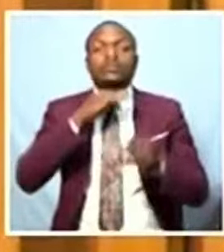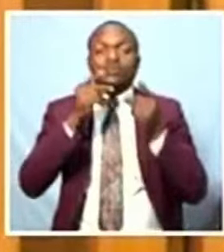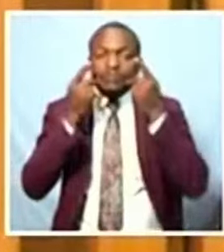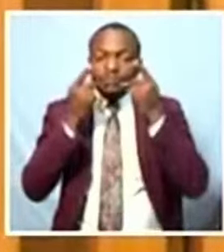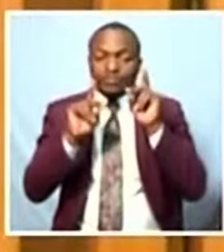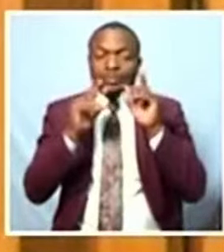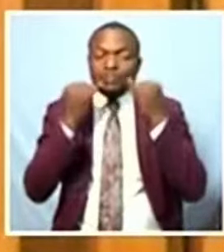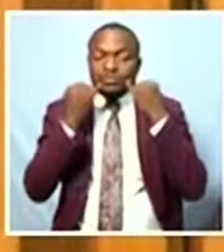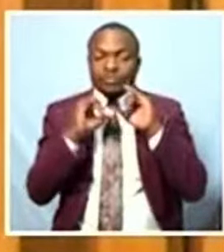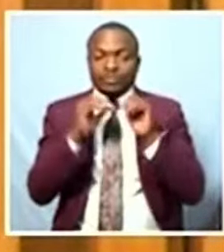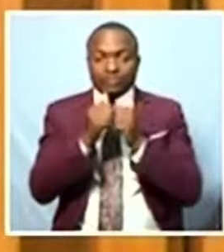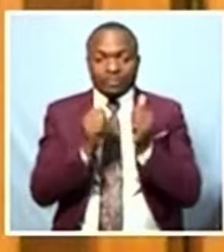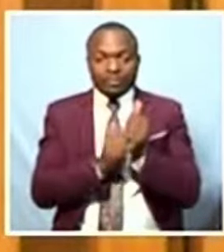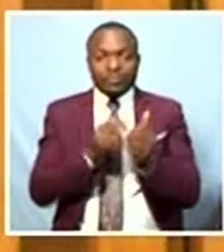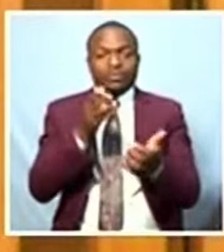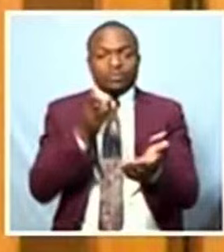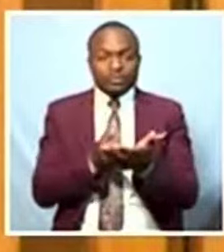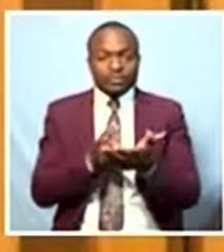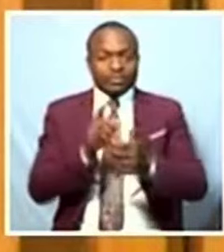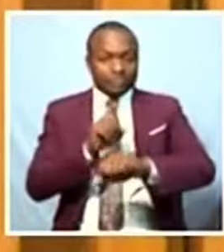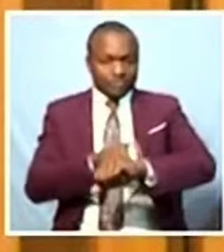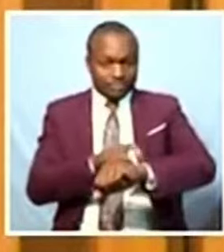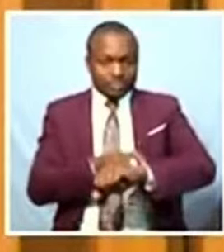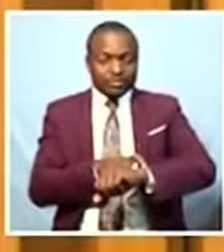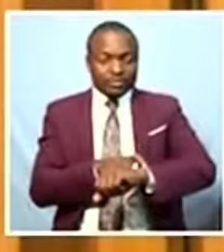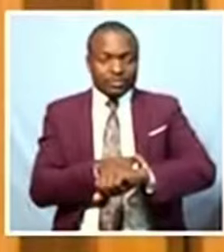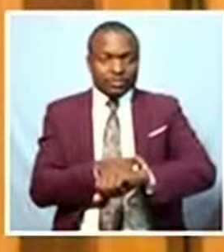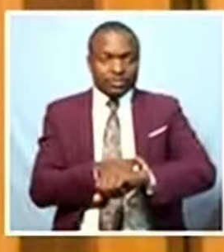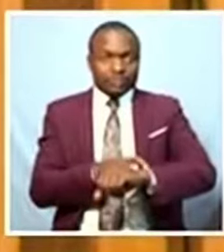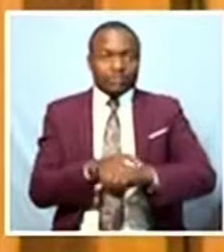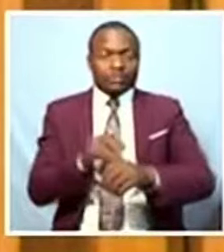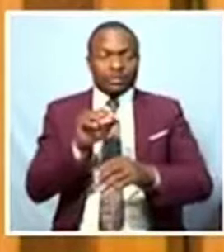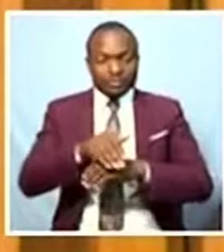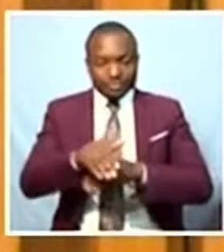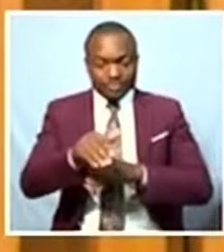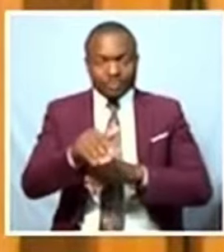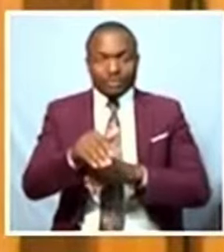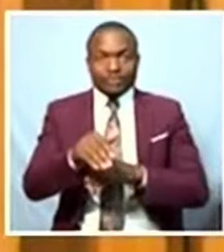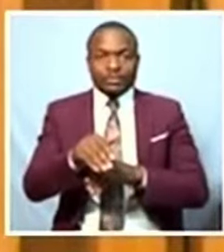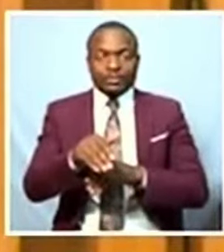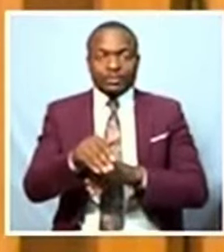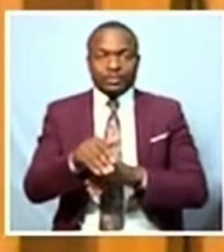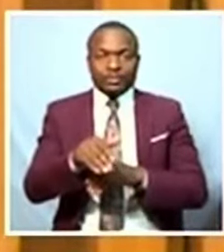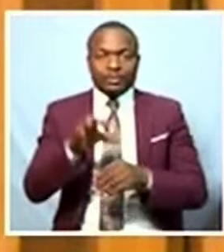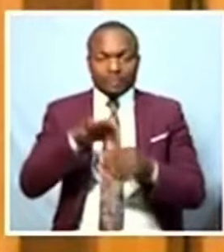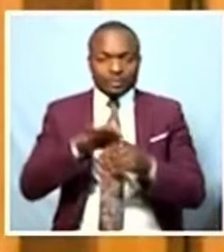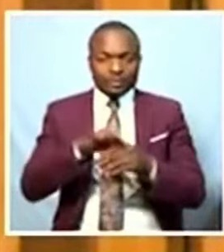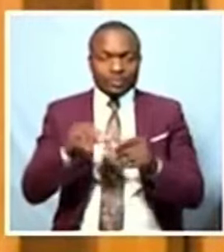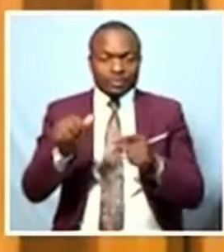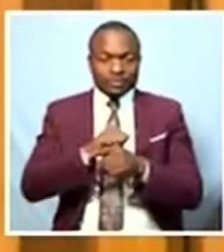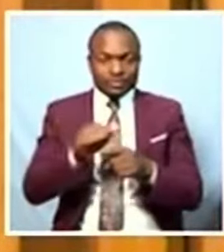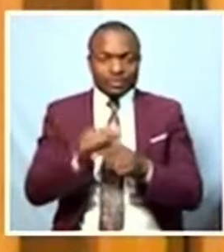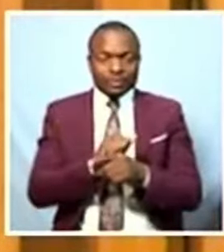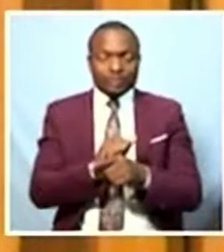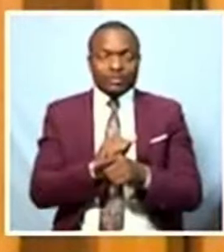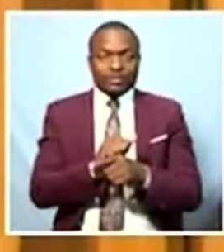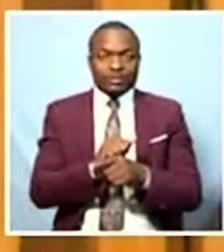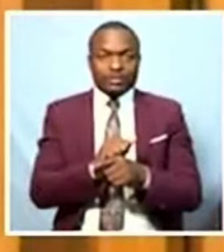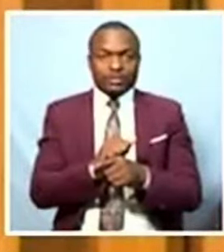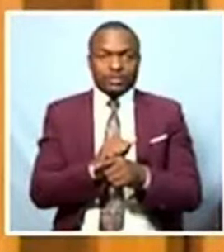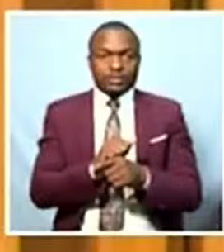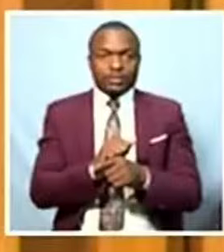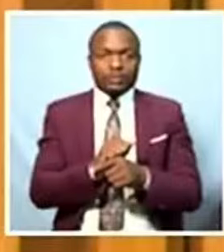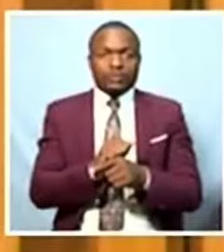notice regarding statutory periods for the filing of nominations, training of the returning officer and